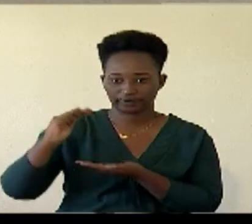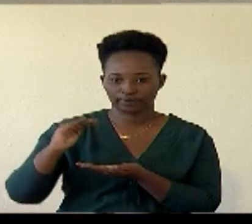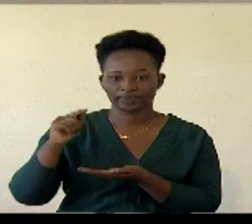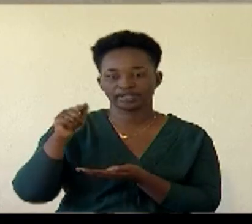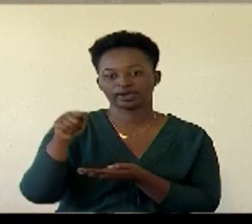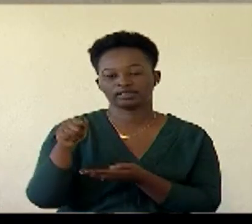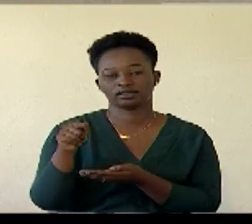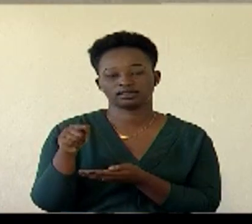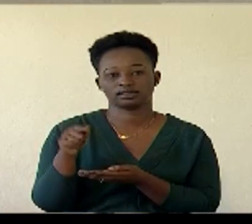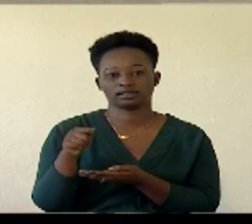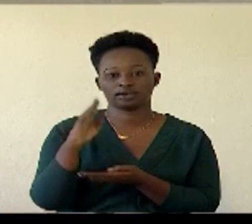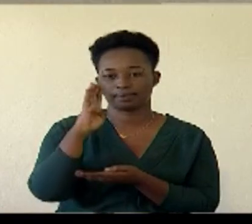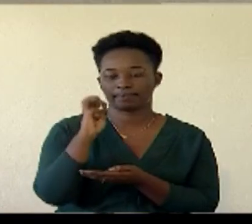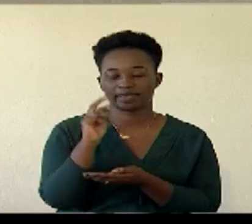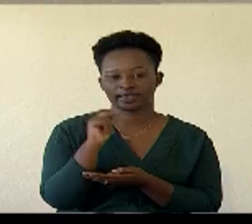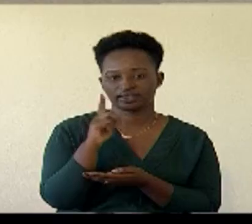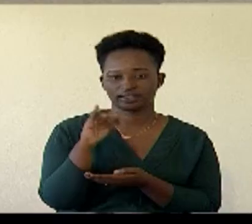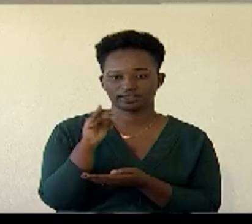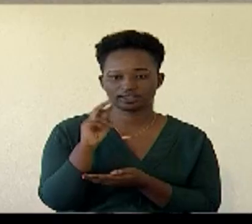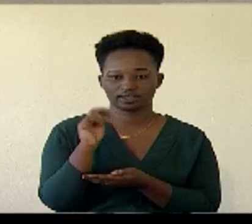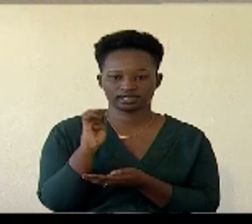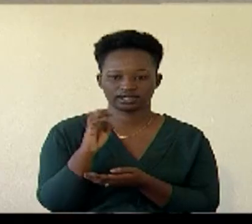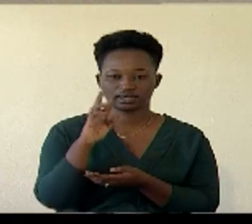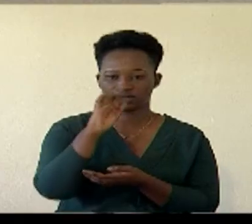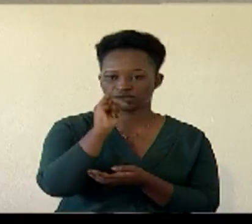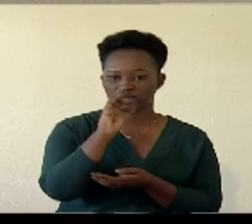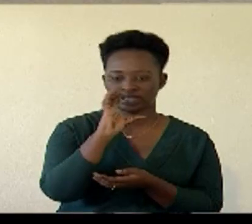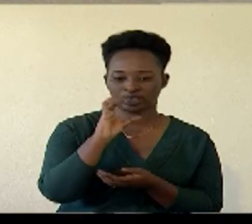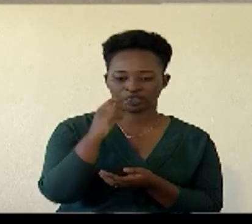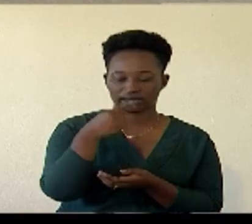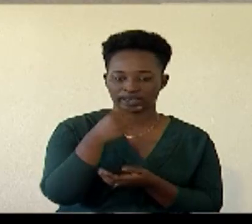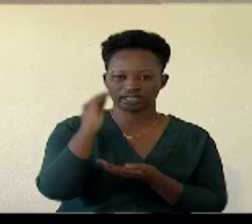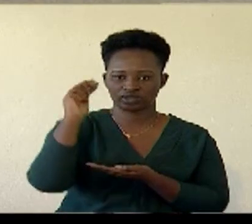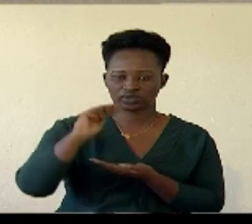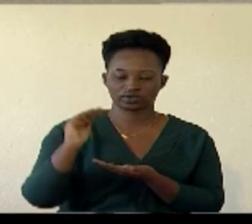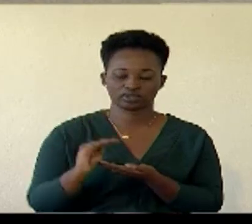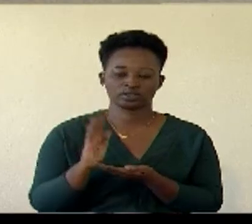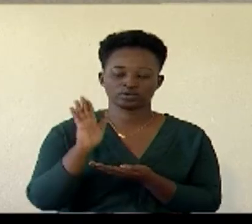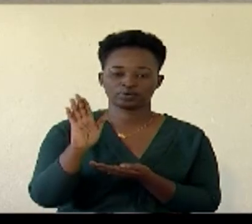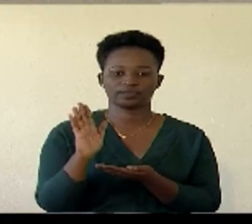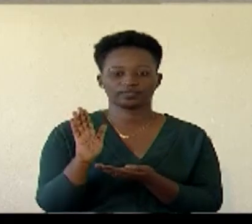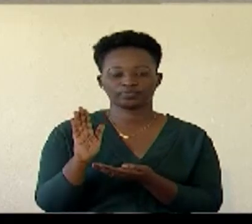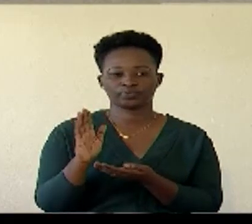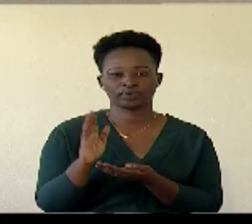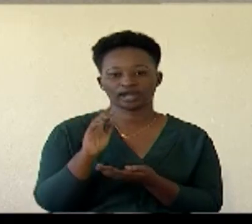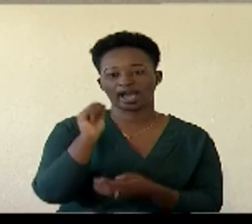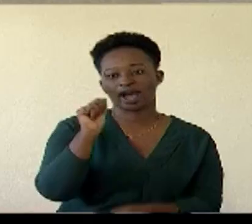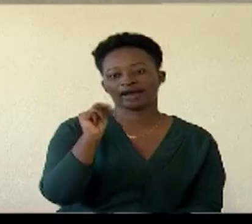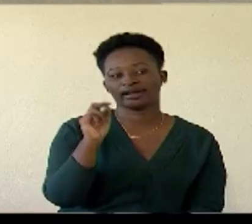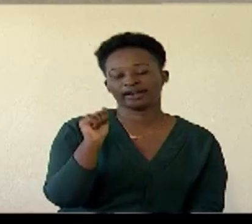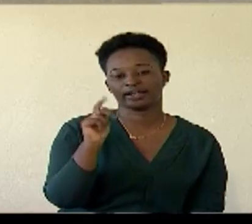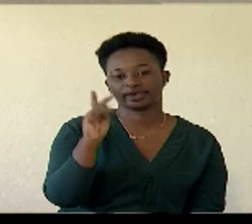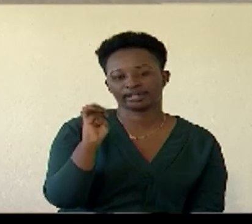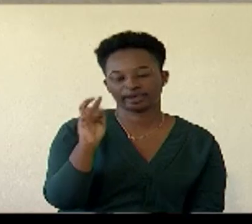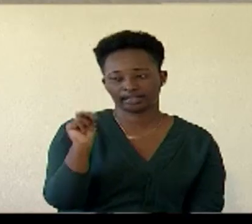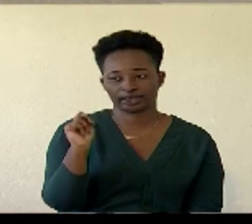it. The benzene ring is reduced to an alkane, or a cyclic alkane. So that is